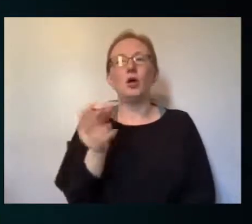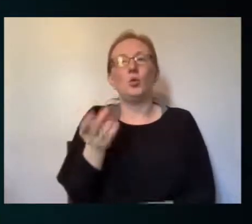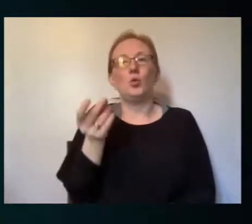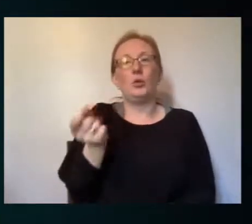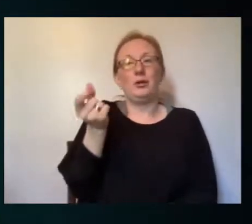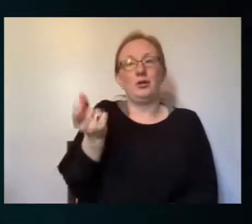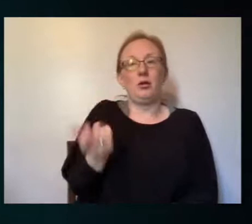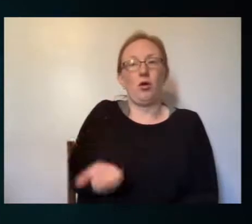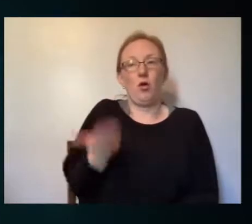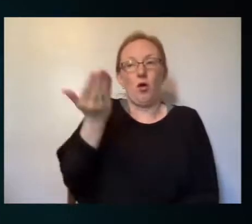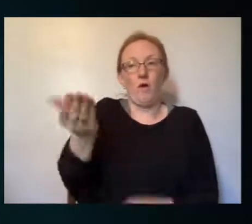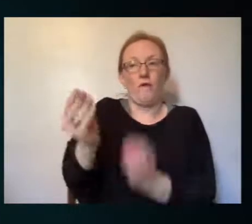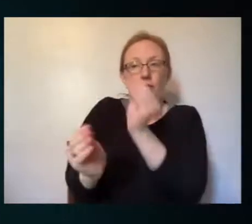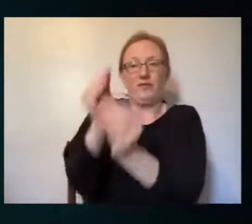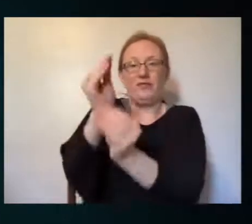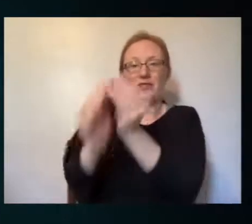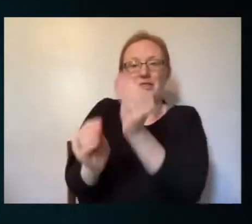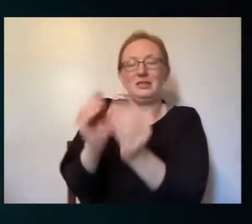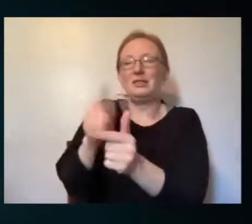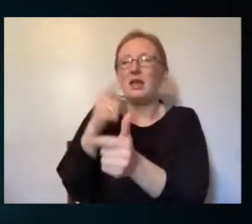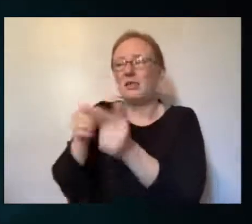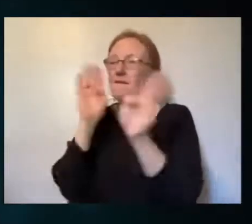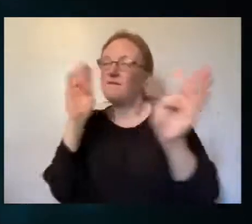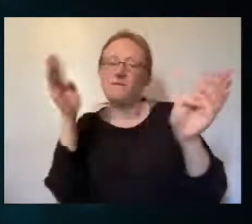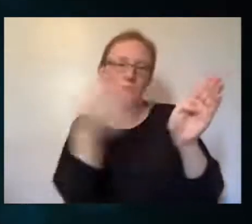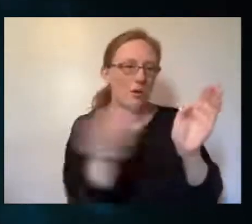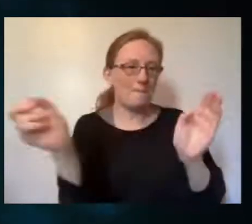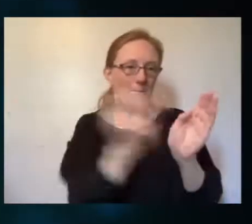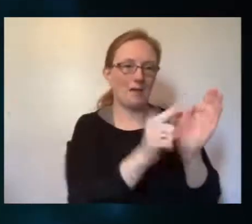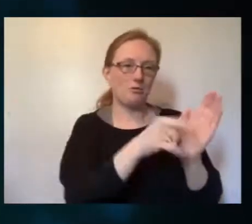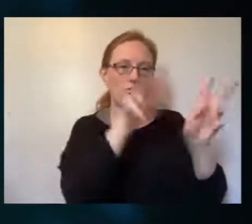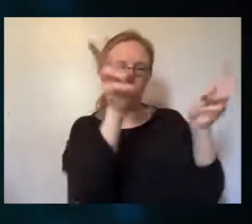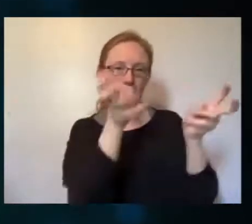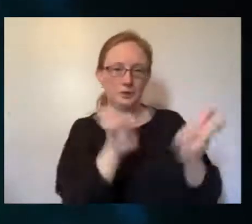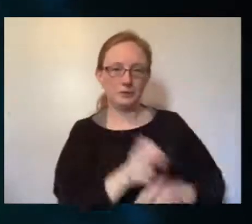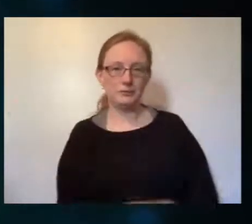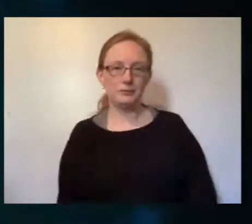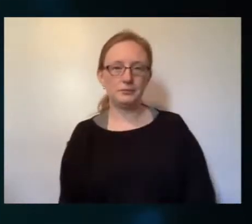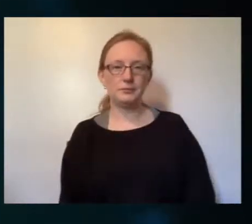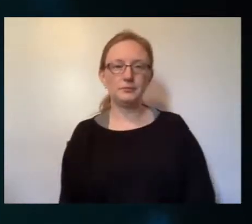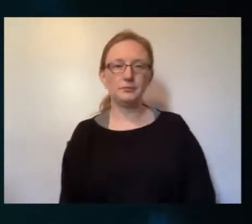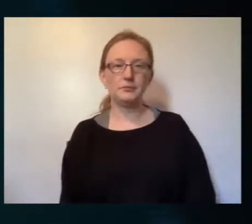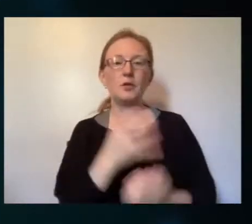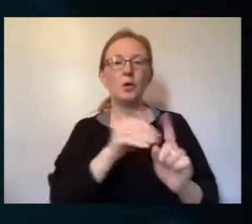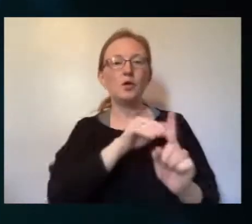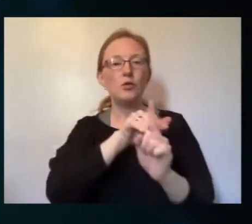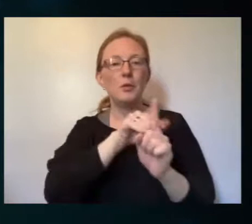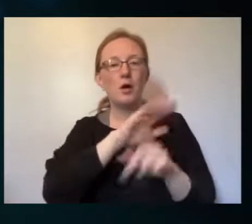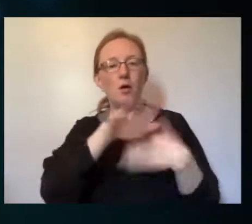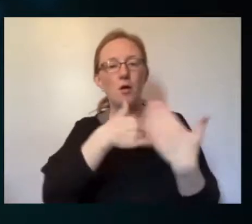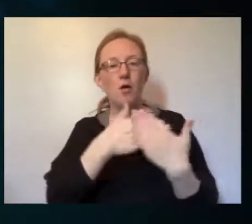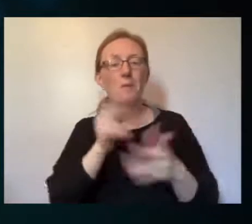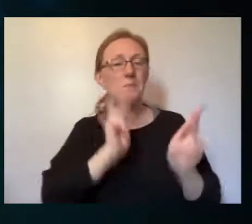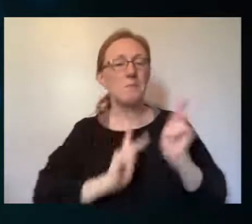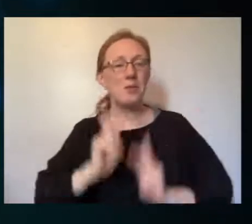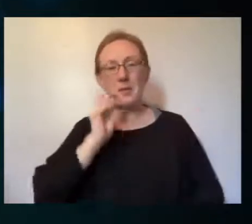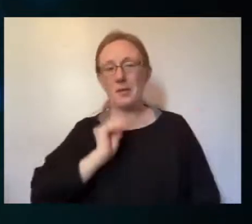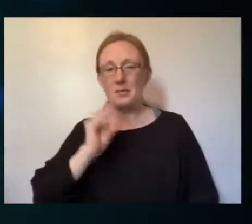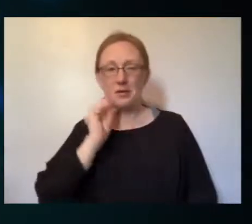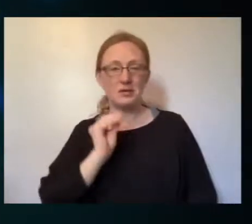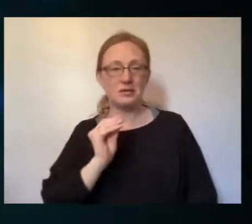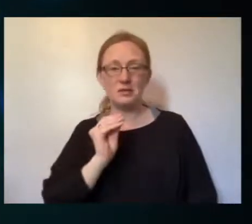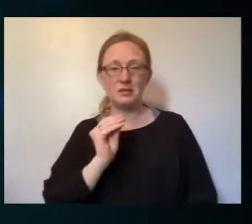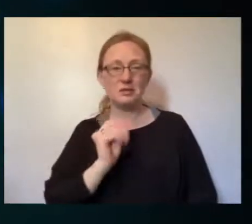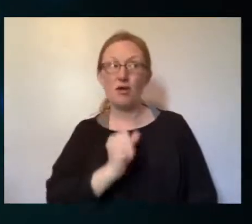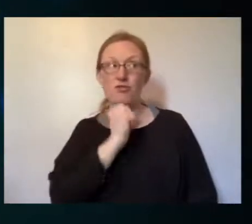correction, and then refocus on the topic of the moment. I'd like to remind you all that people's experiences are not up